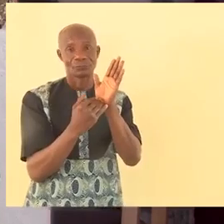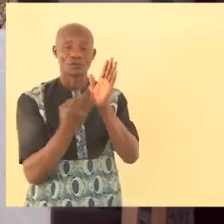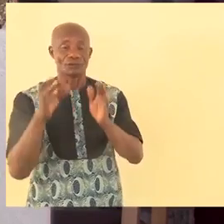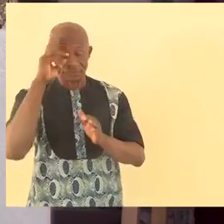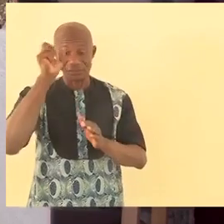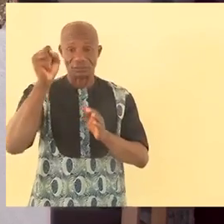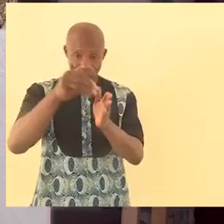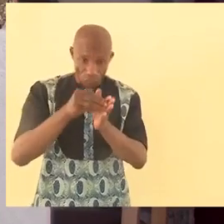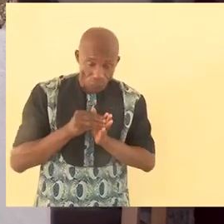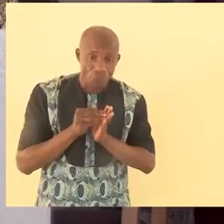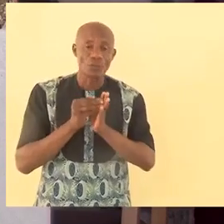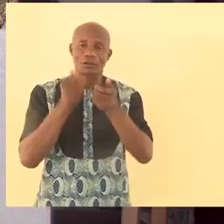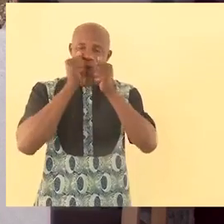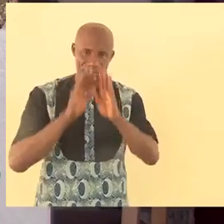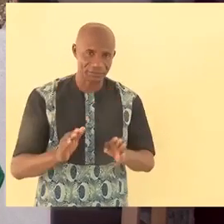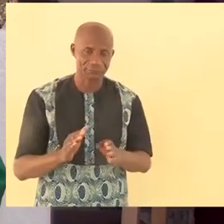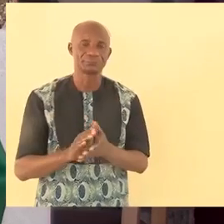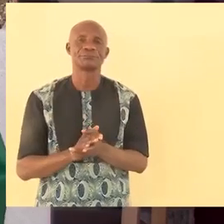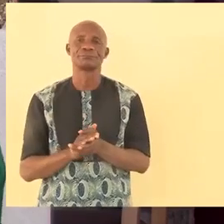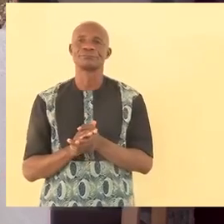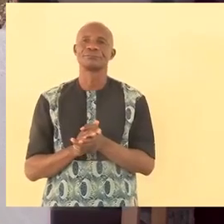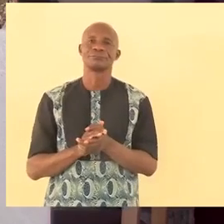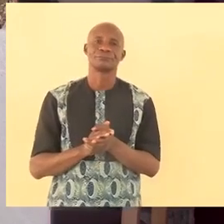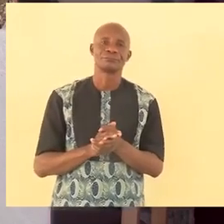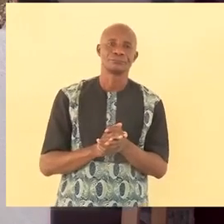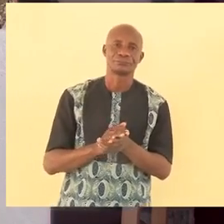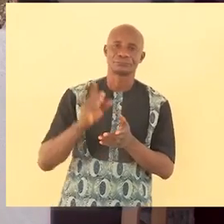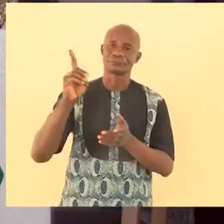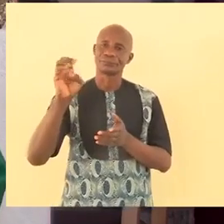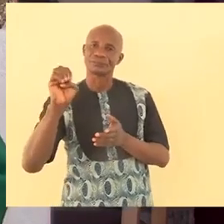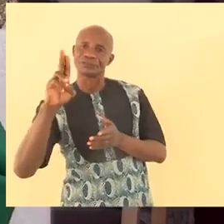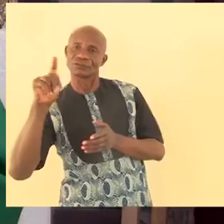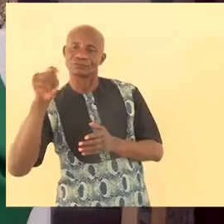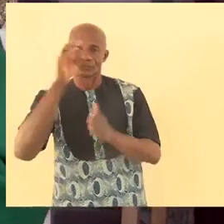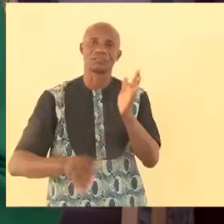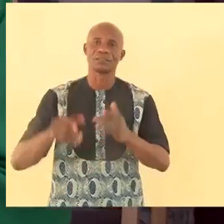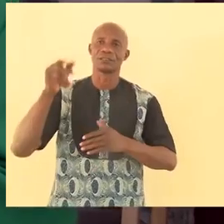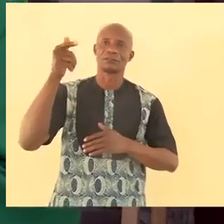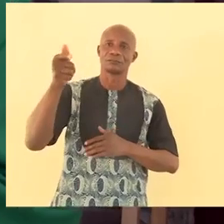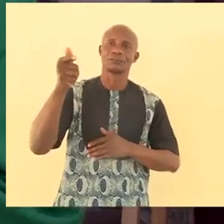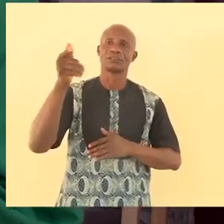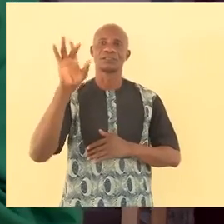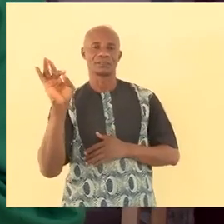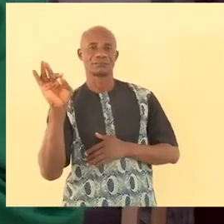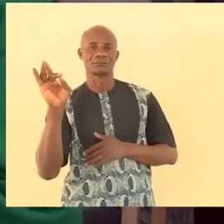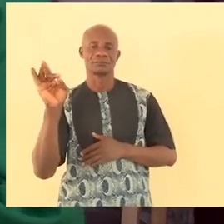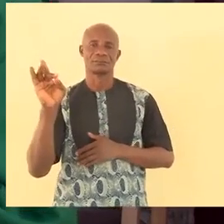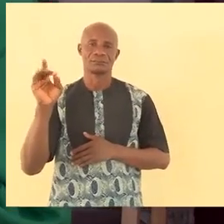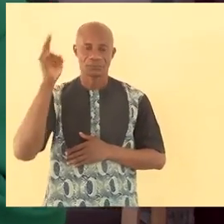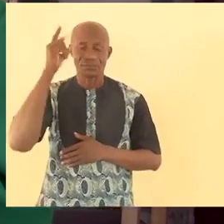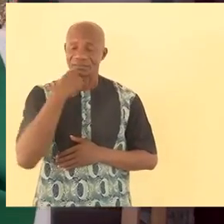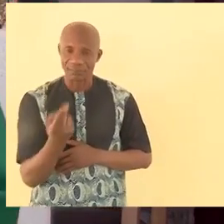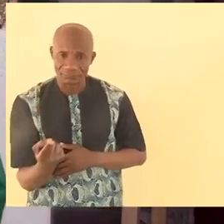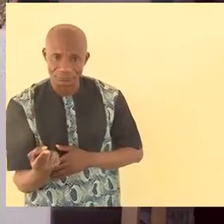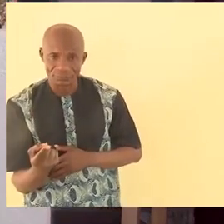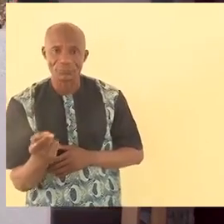a list of his own beatitudes, and I'll just go through them. Deuteronomy chapter 28. This is what he